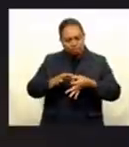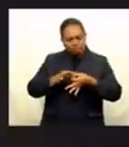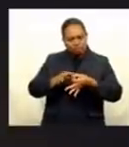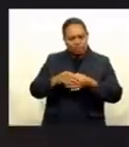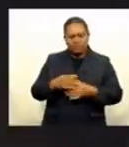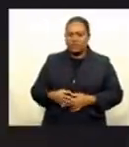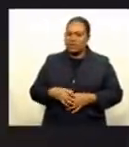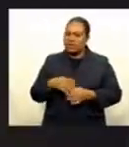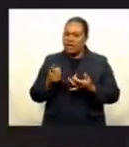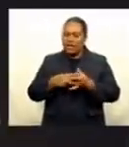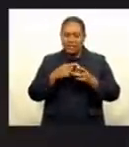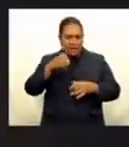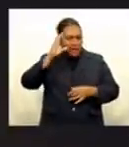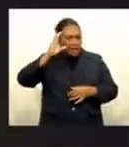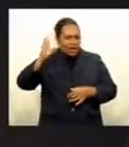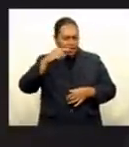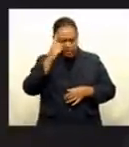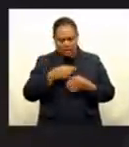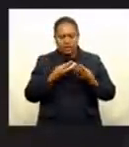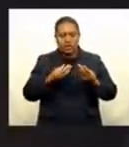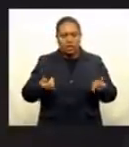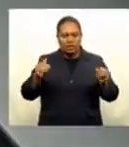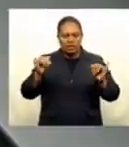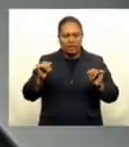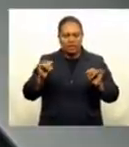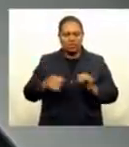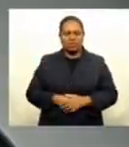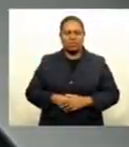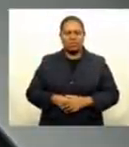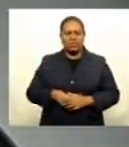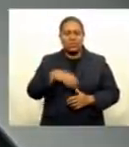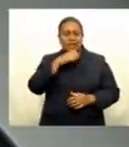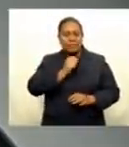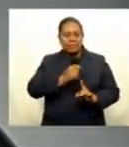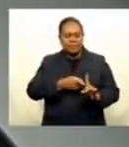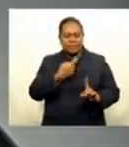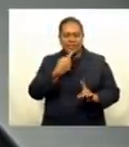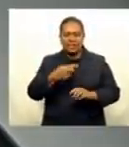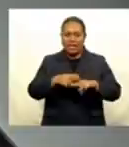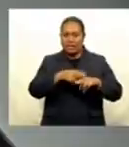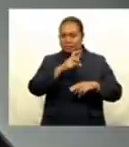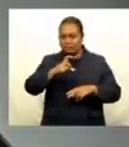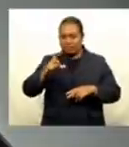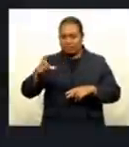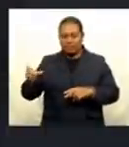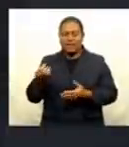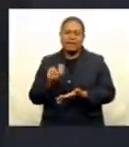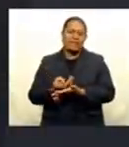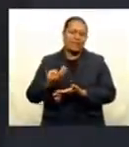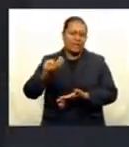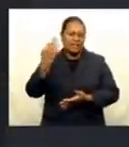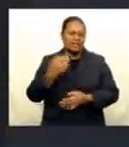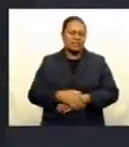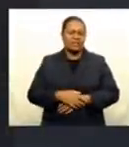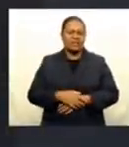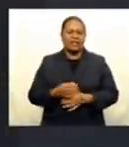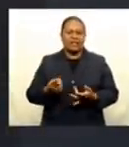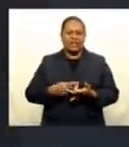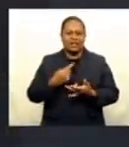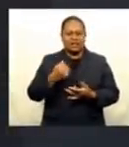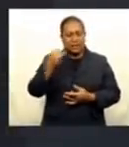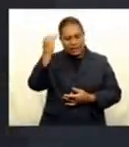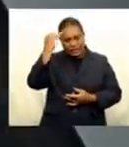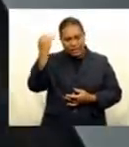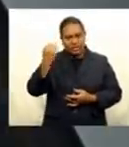institutions from other countries to address the issue. Abraham says they are working with the Consumer Council, the Financial Intelligence Unit and the Online